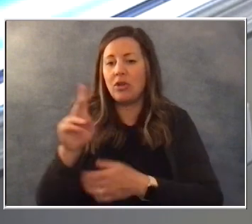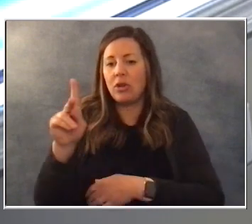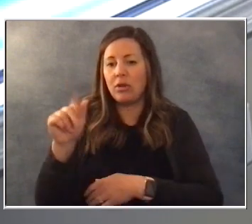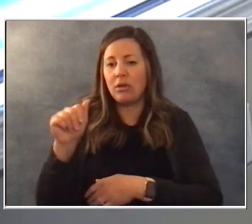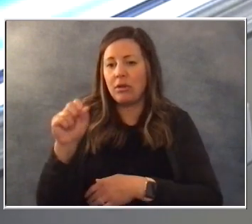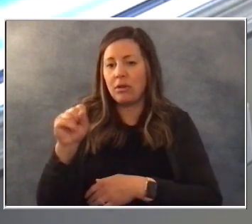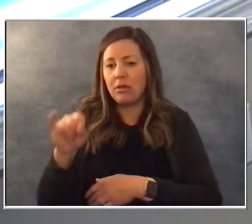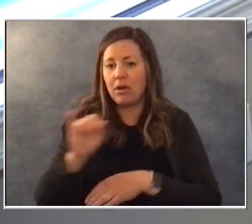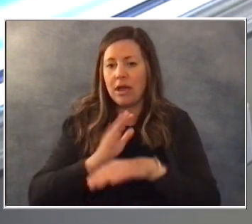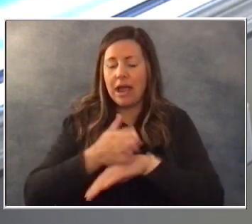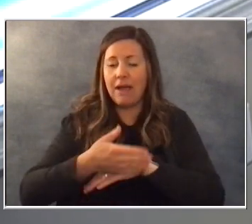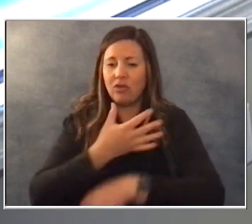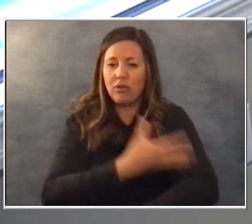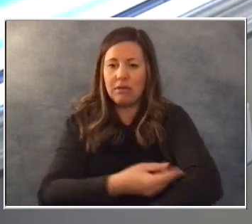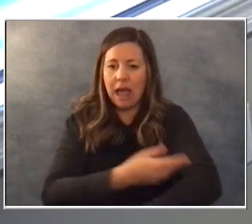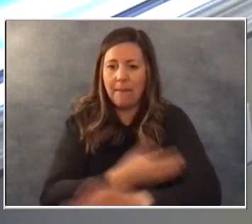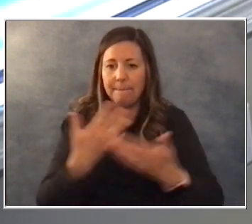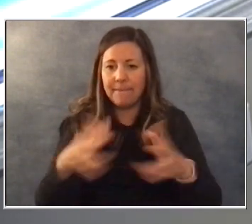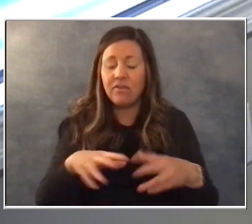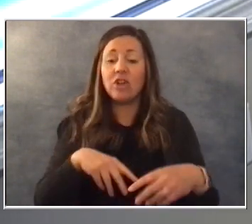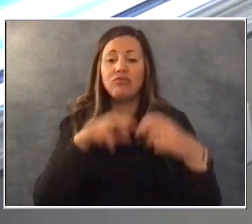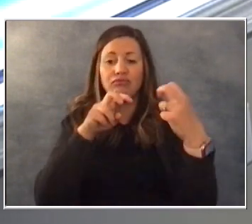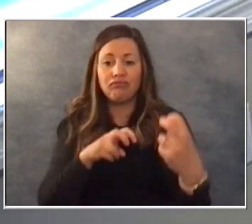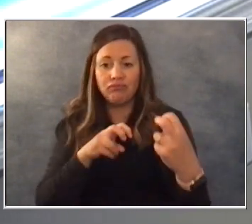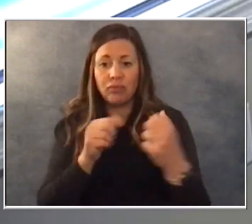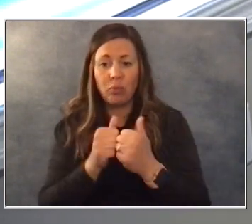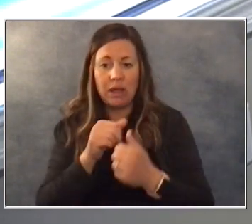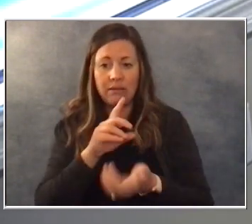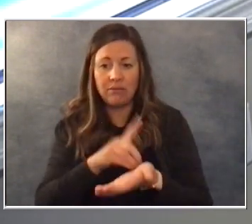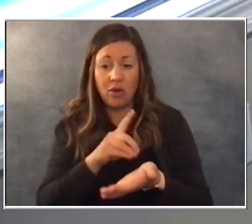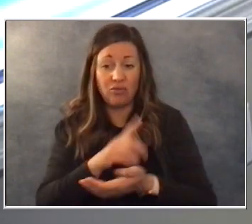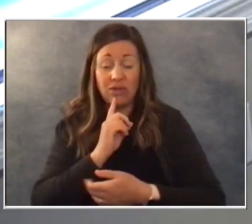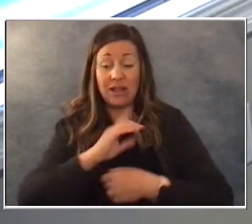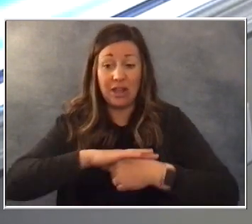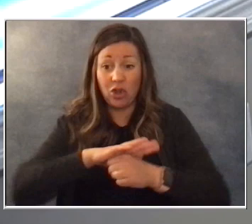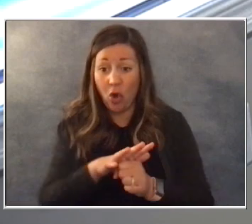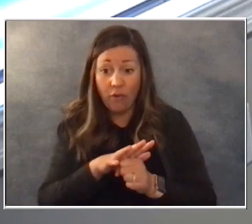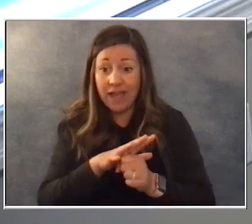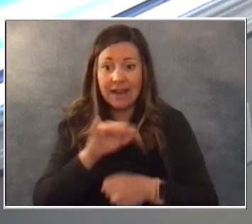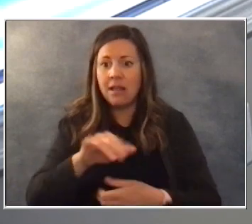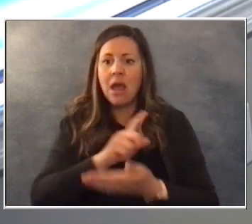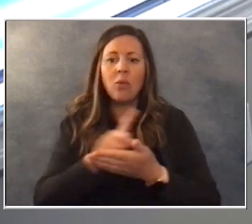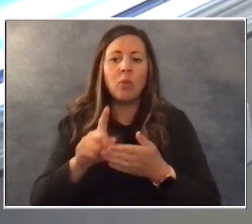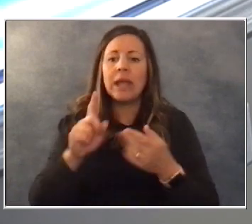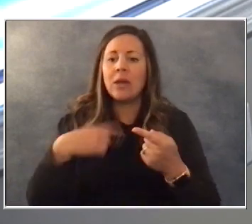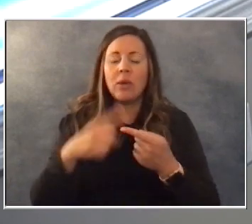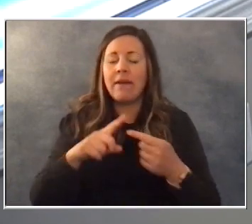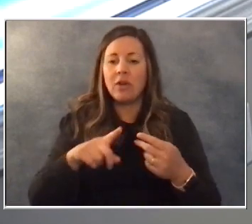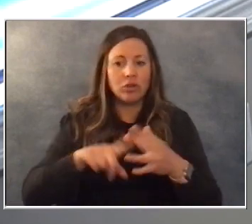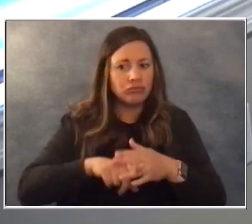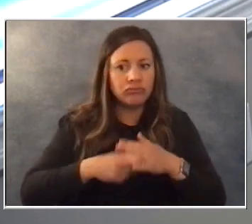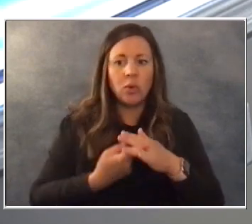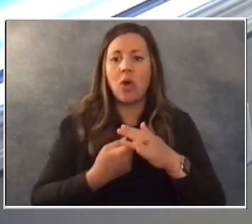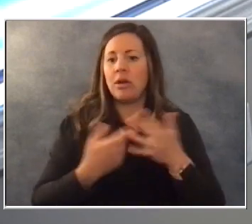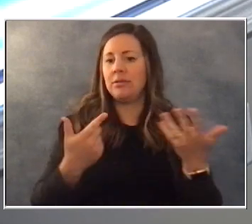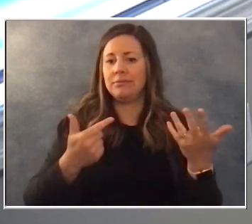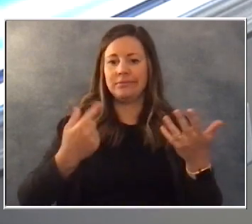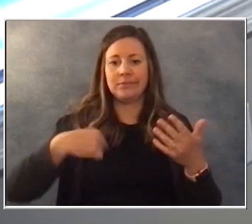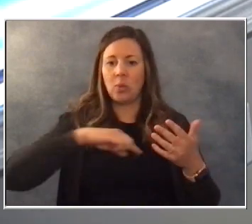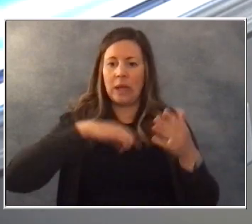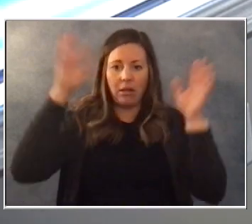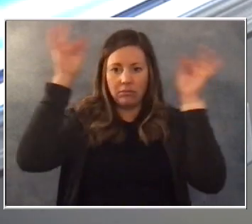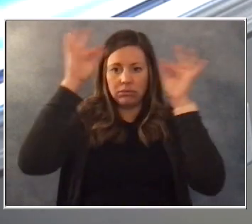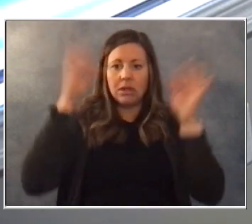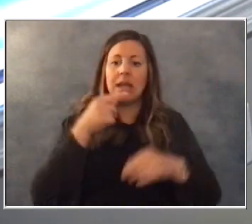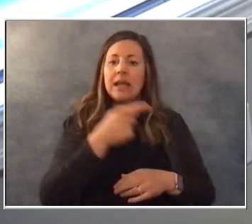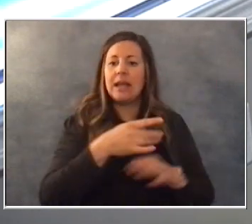and he sat down, and I really didn't know much about COVID. It was like the week that everything was happening. And he explained to me